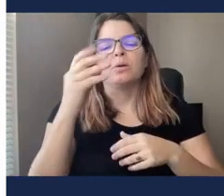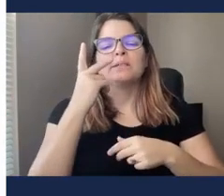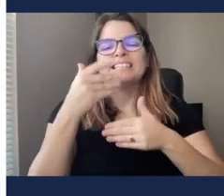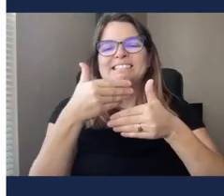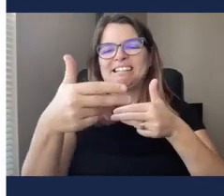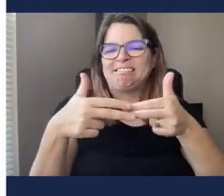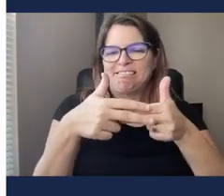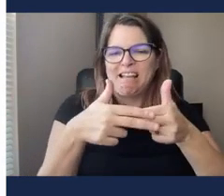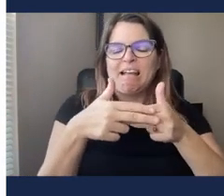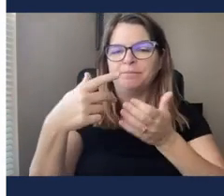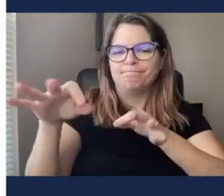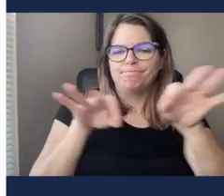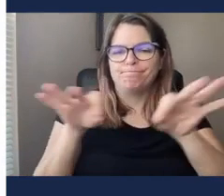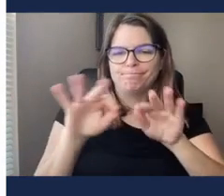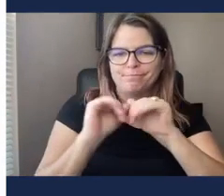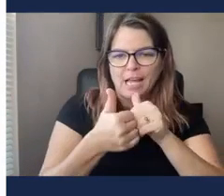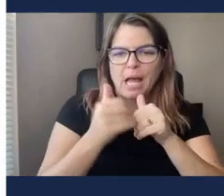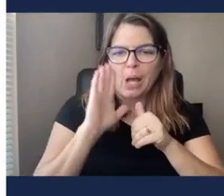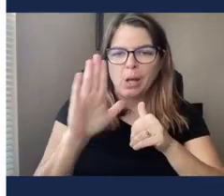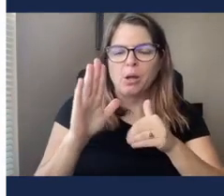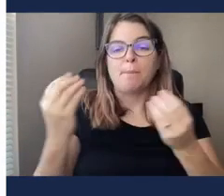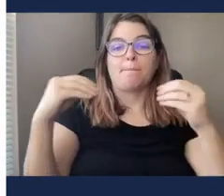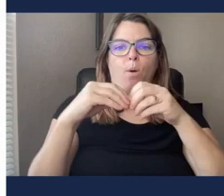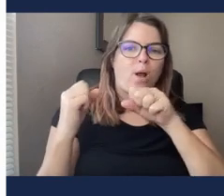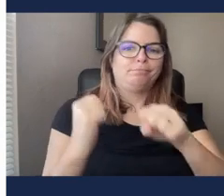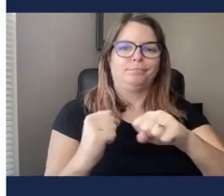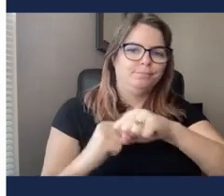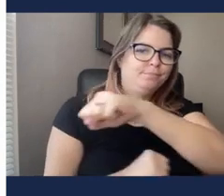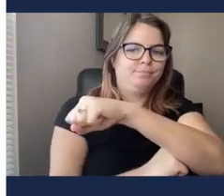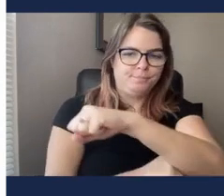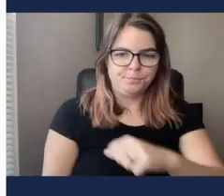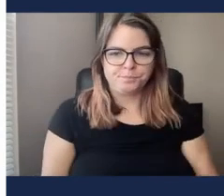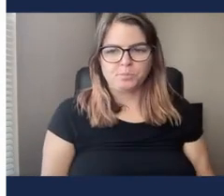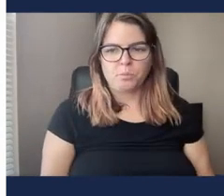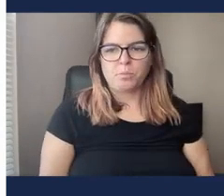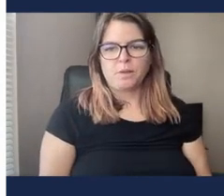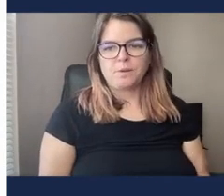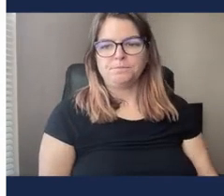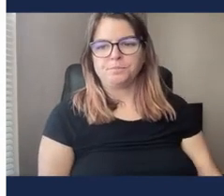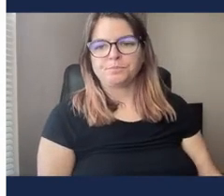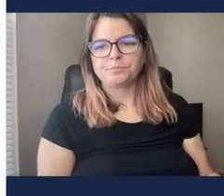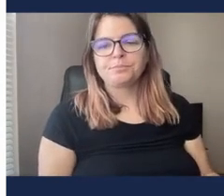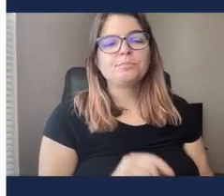and talk about how we're trying to put a little bit more substance here. Academic freedom, there's a